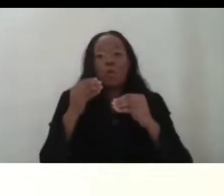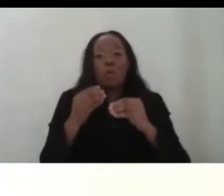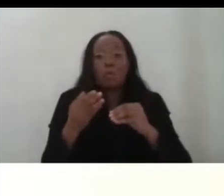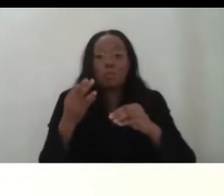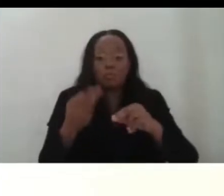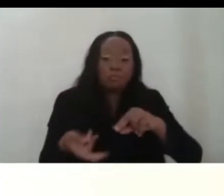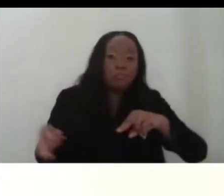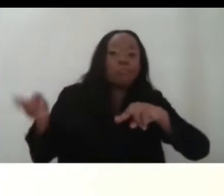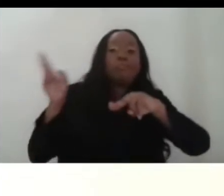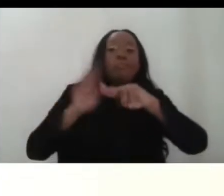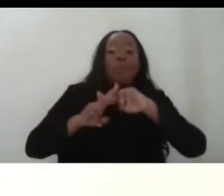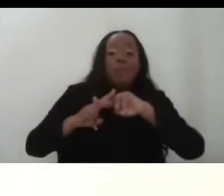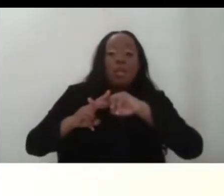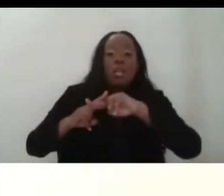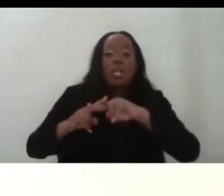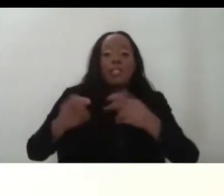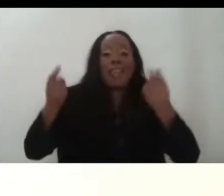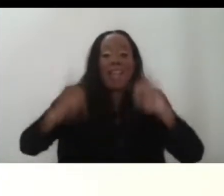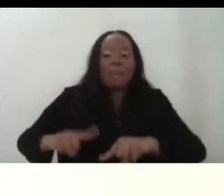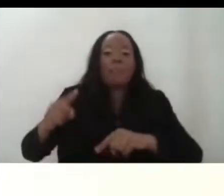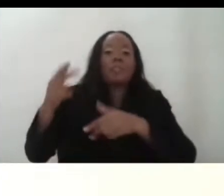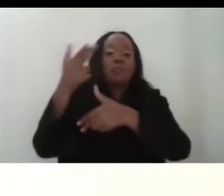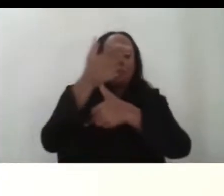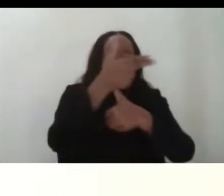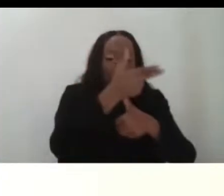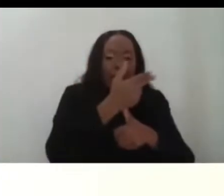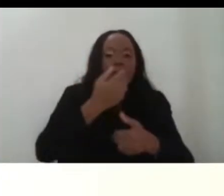happening. So the occurrences are matching the forecasts.